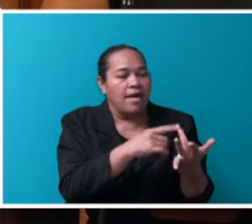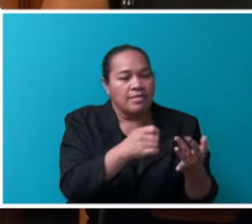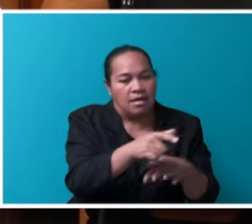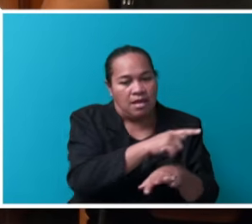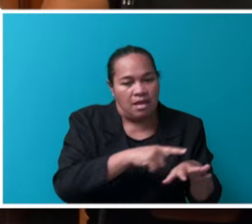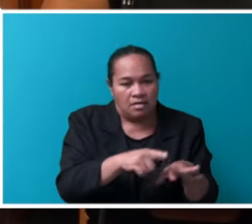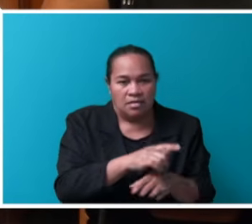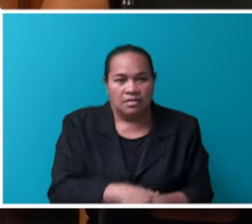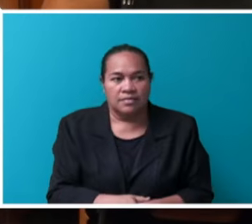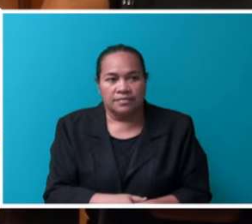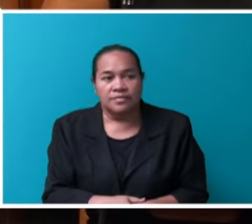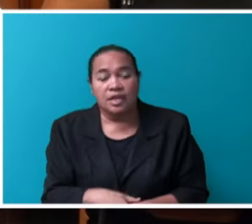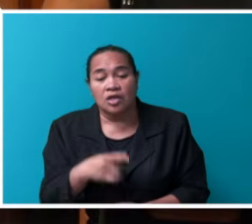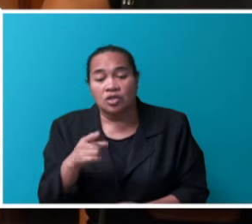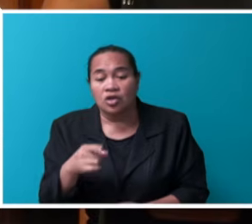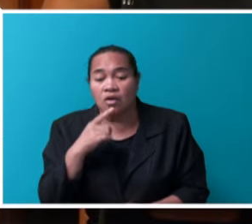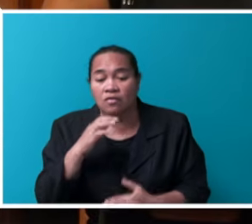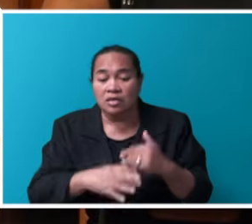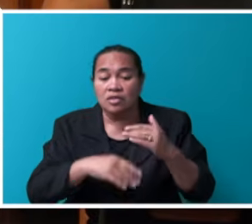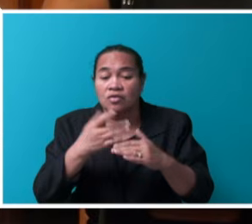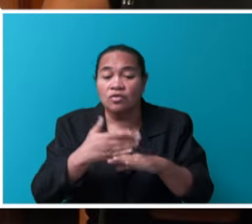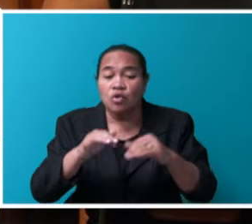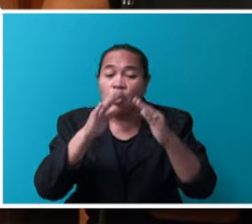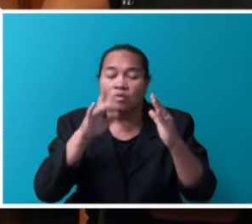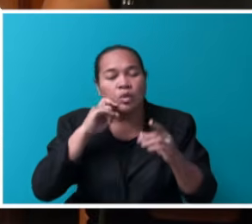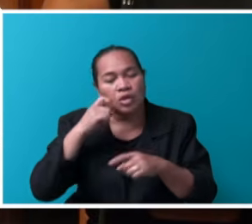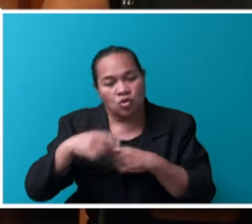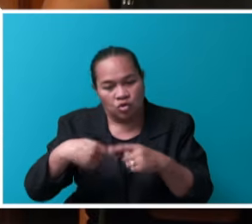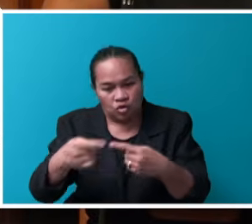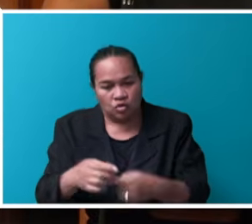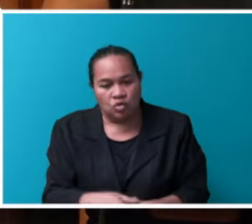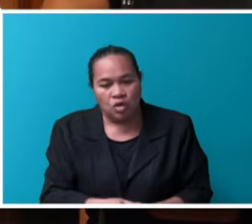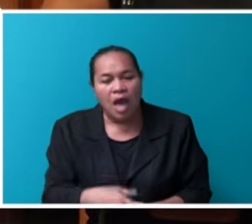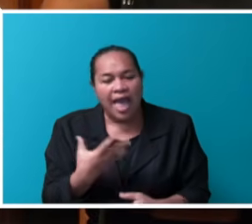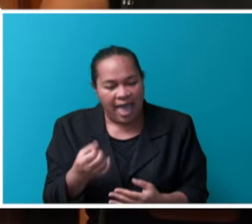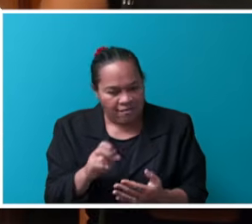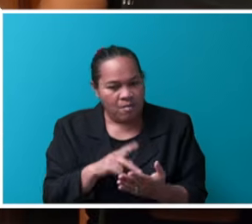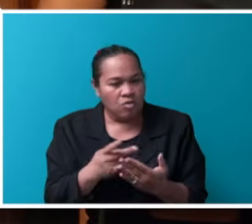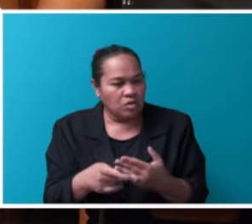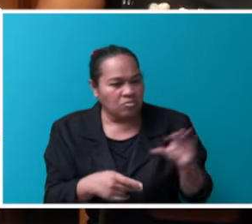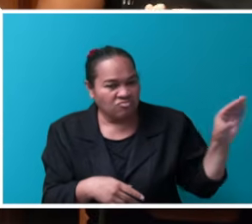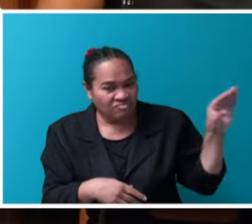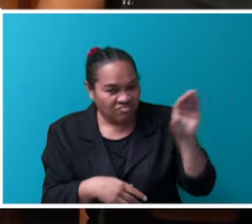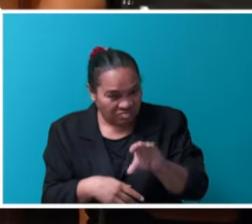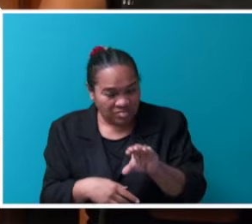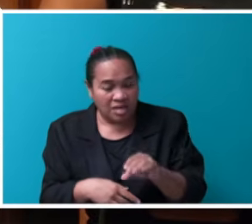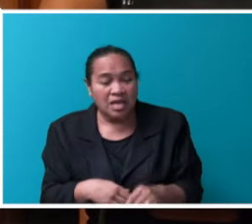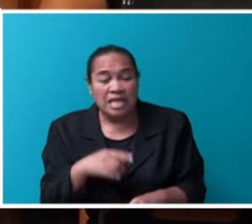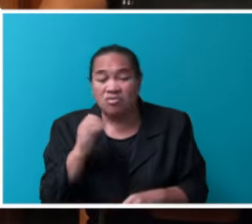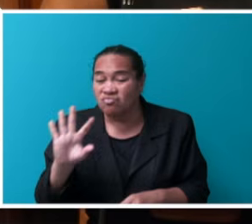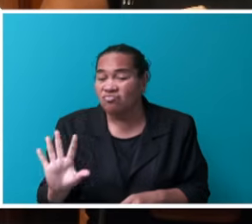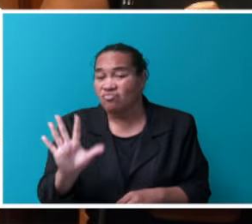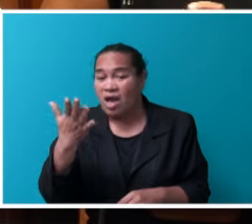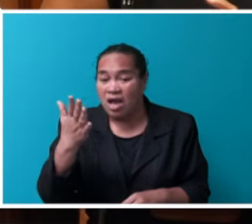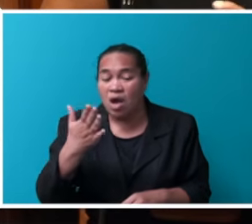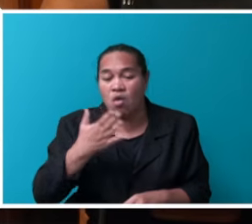bed refund scheme for the construction of homes will continue. Under this scheme, any person constructing the first